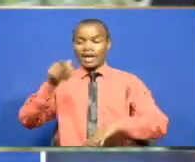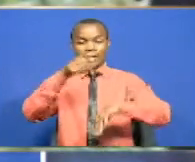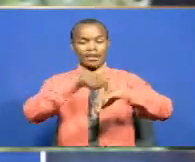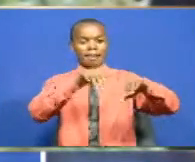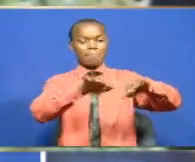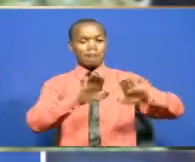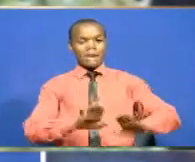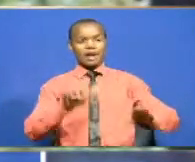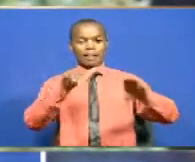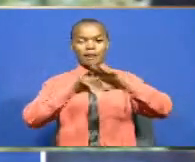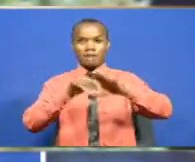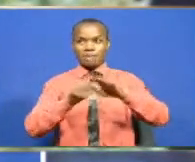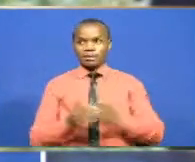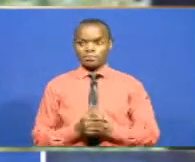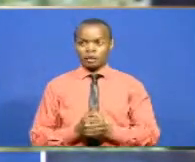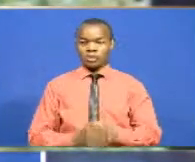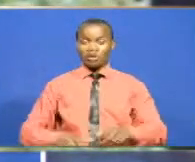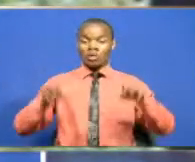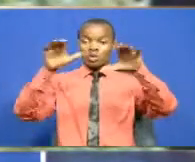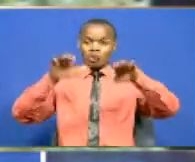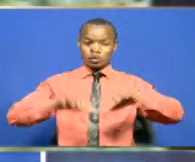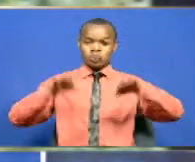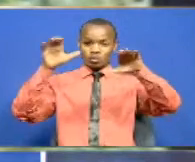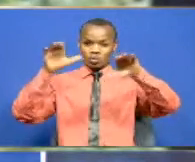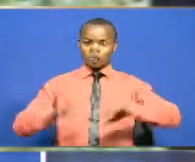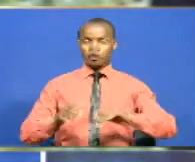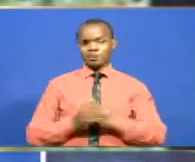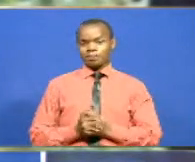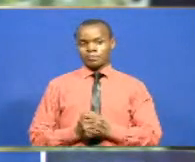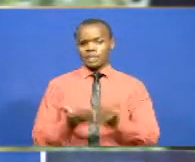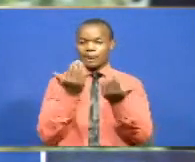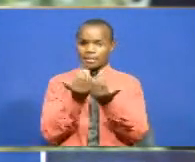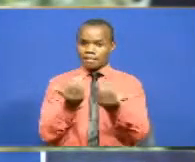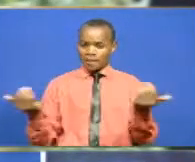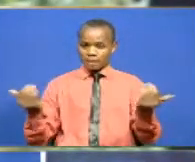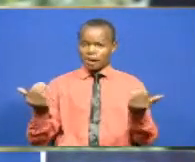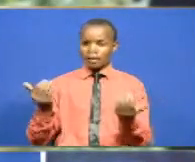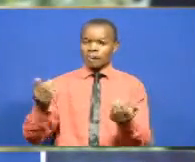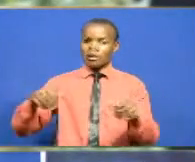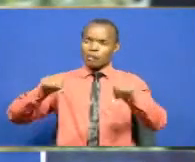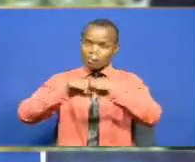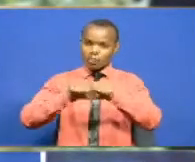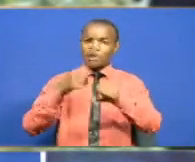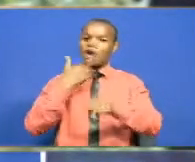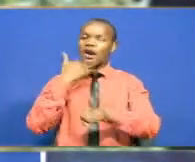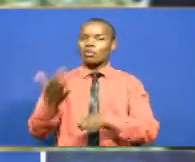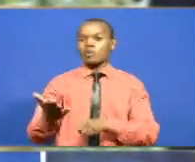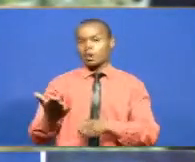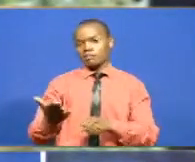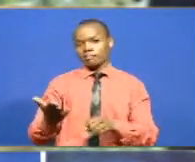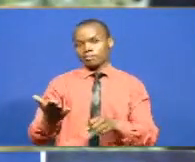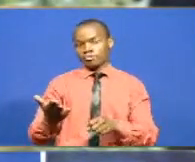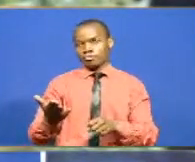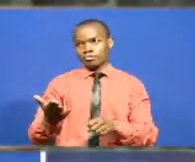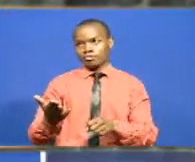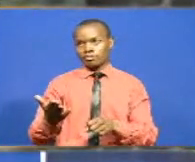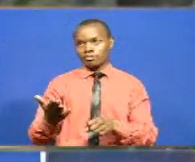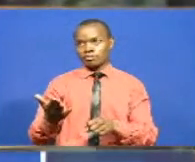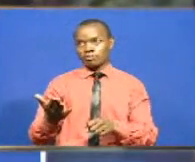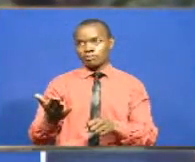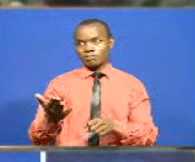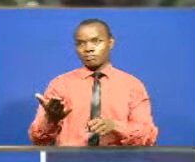member. Mvua inanyesha, mtoto anaambiana viatu. Na yeye mwenyewe alikuwa connected kwa miguu.